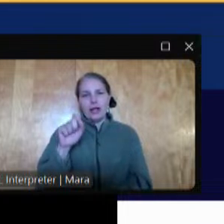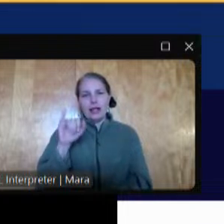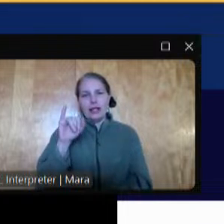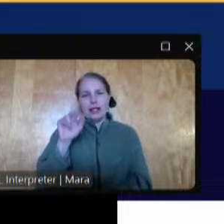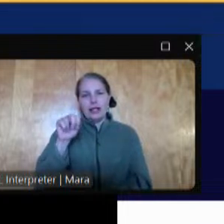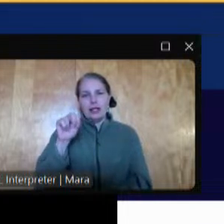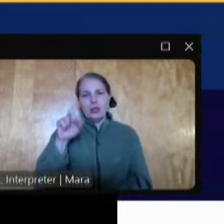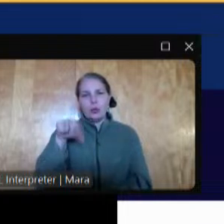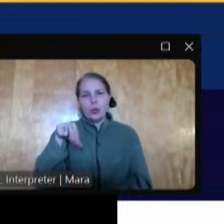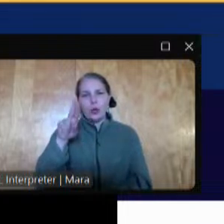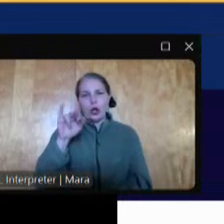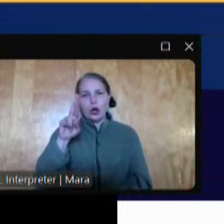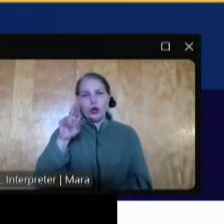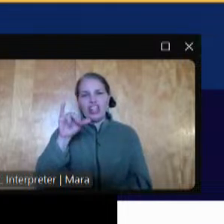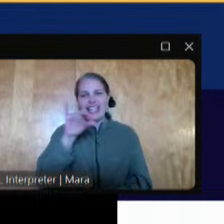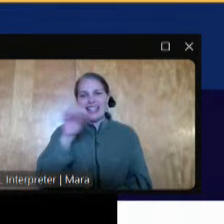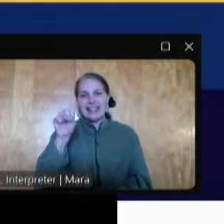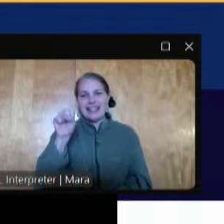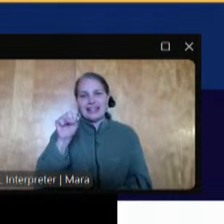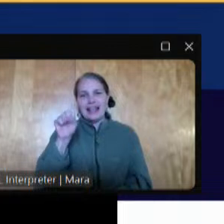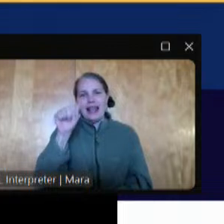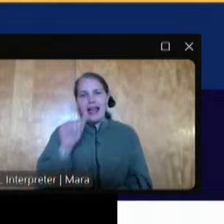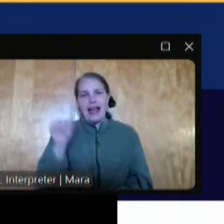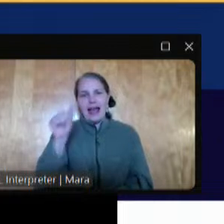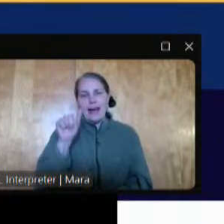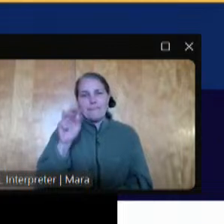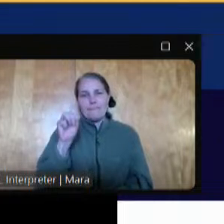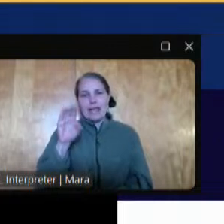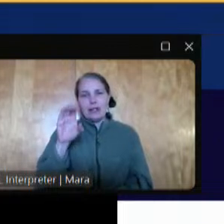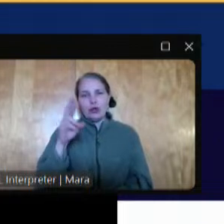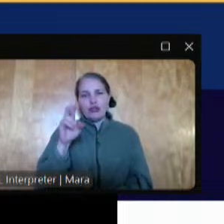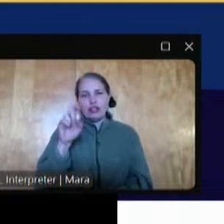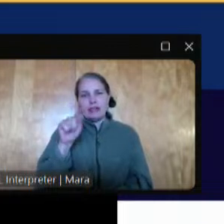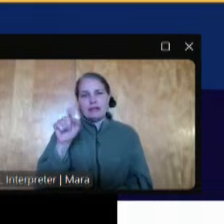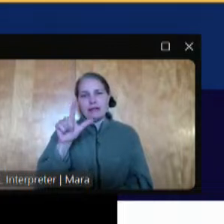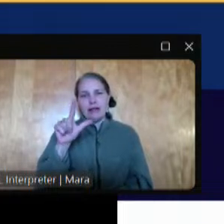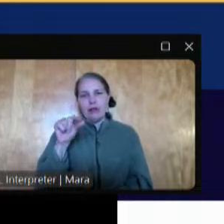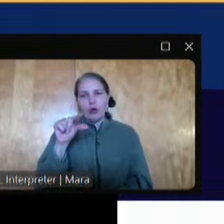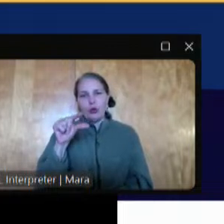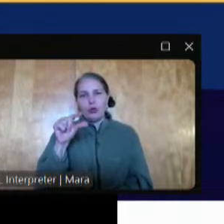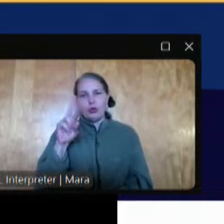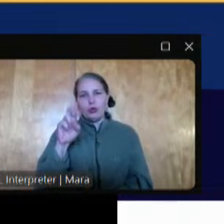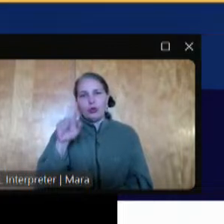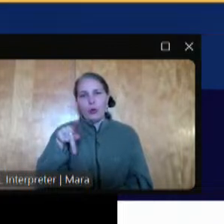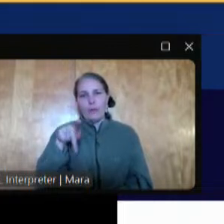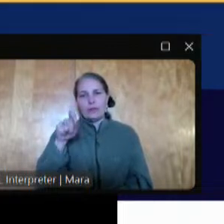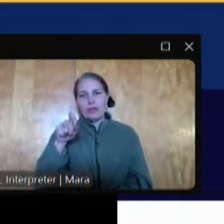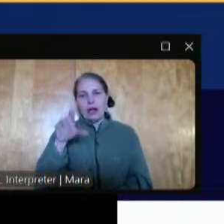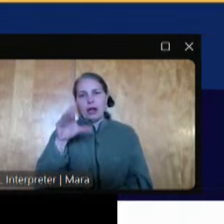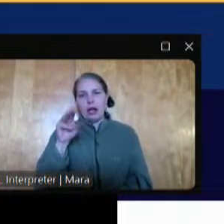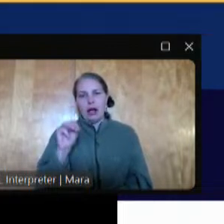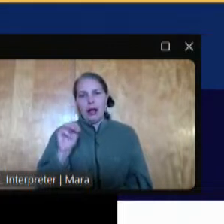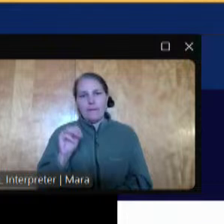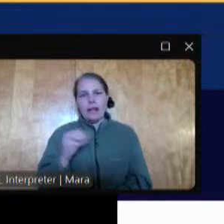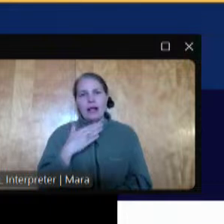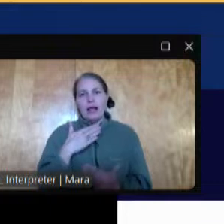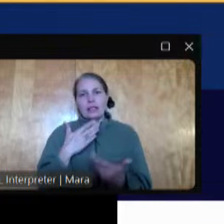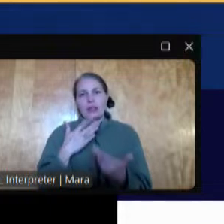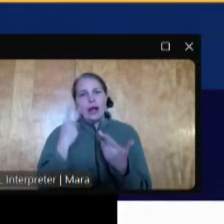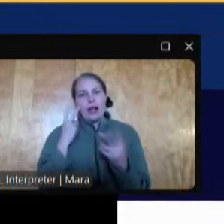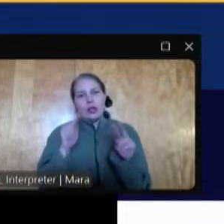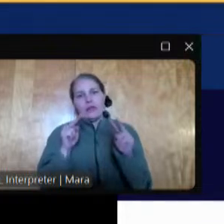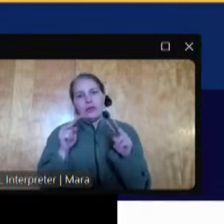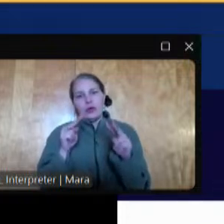lac.aar.inquiries@mcchrystalgroup.com. I'll put that in the chat for folks. So really appreciate those of you who came out on Saturday. Would love to see more of you. I think we have about 80